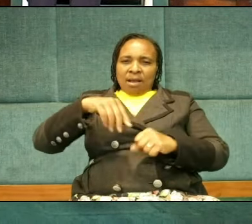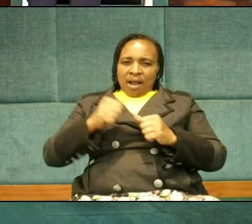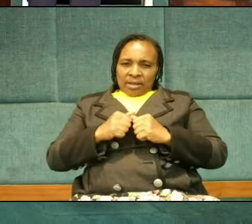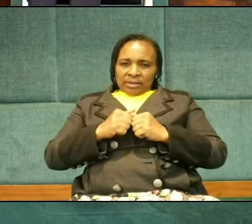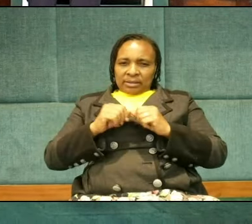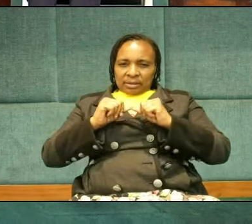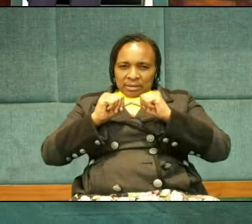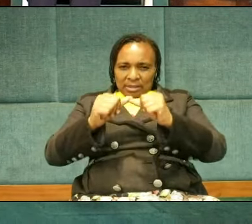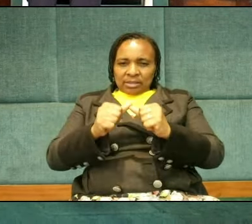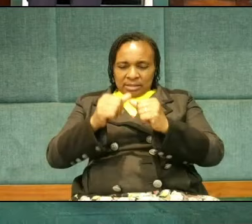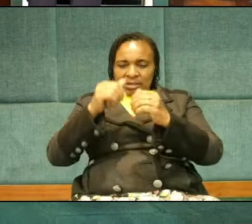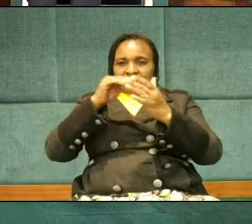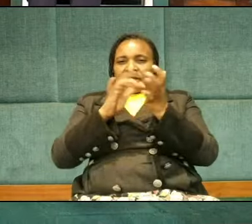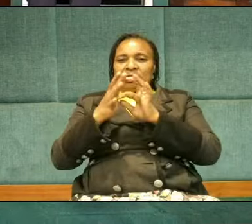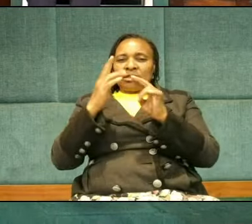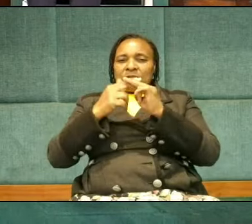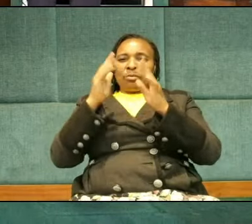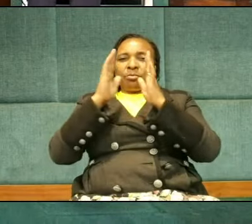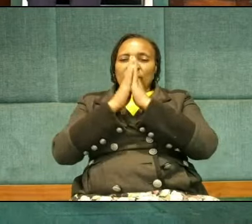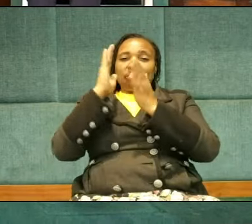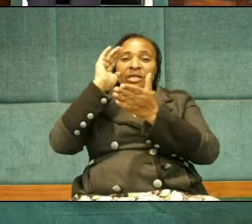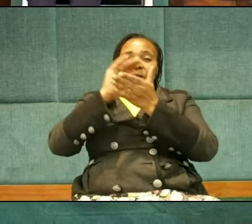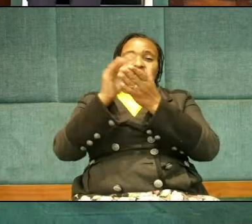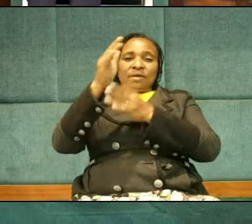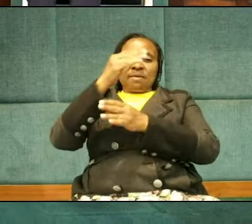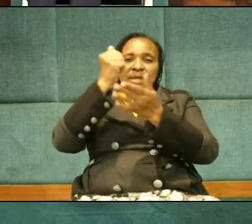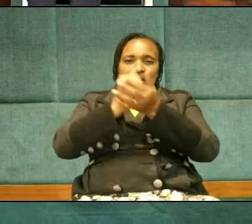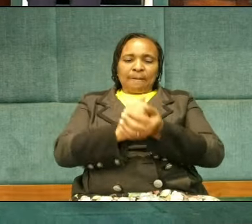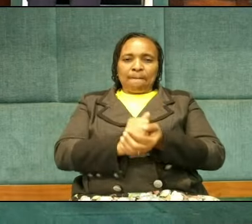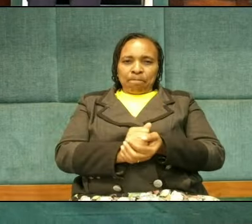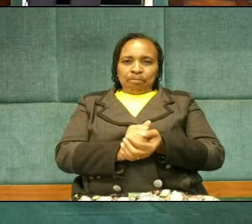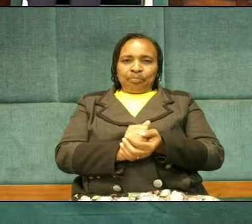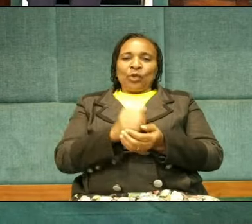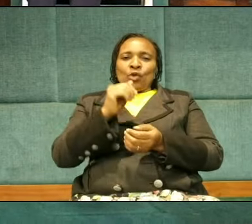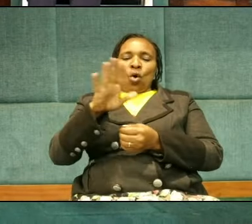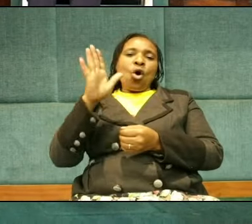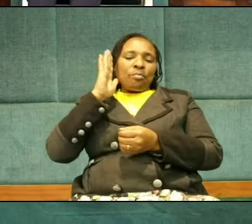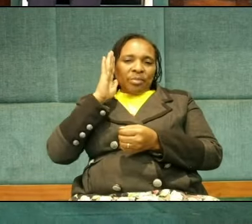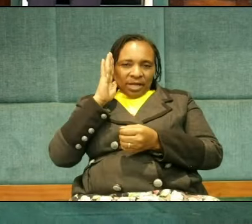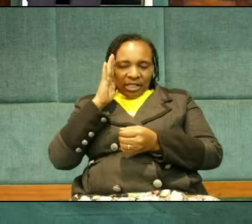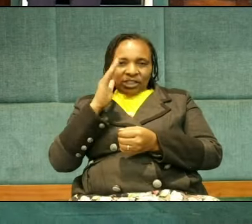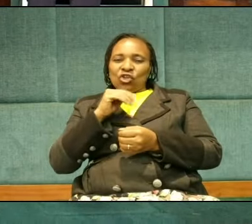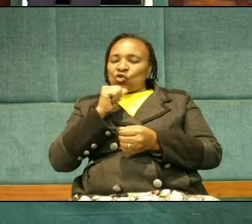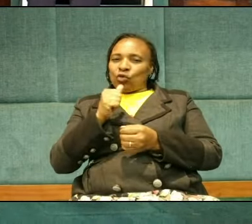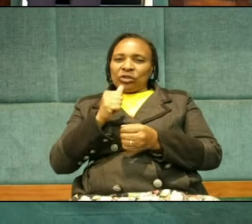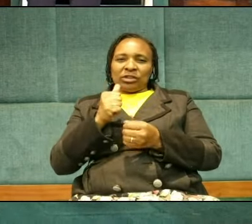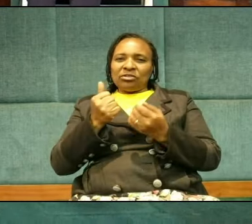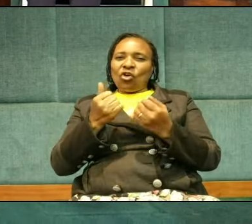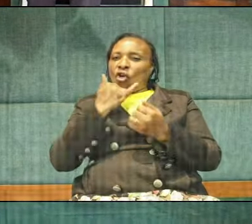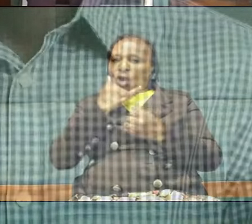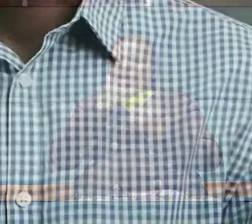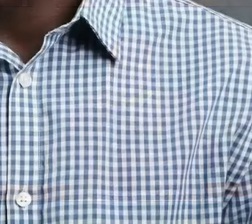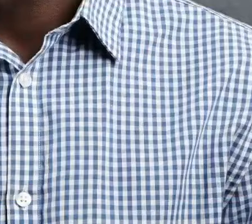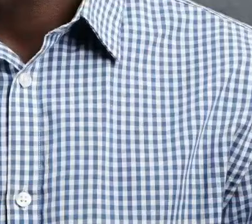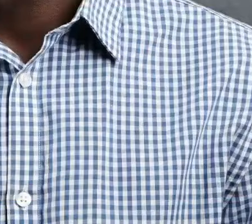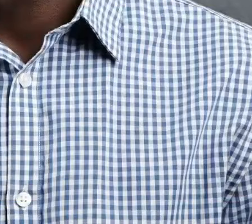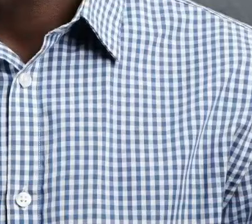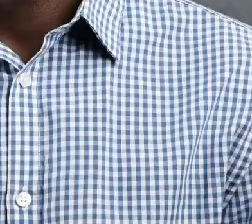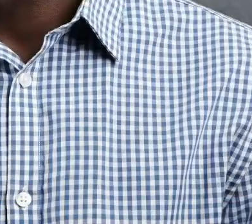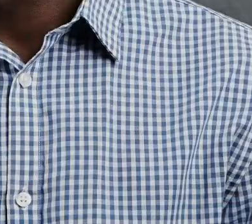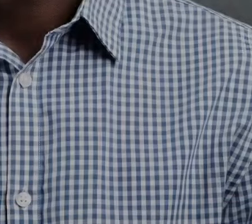for it is in Jesus' name we pray and believe. Amen. Amen. Your obedience is not in vain. Thank you so much for watching.